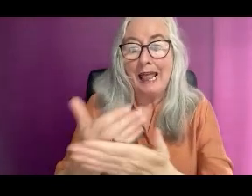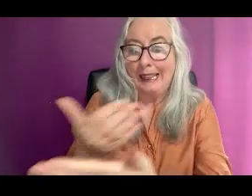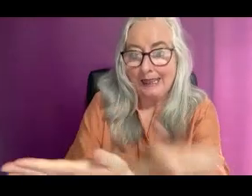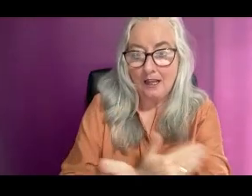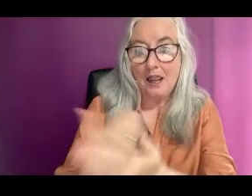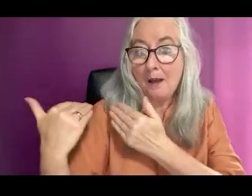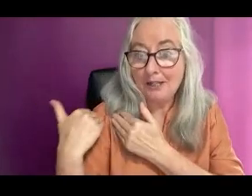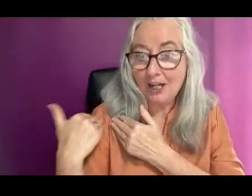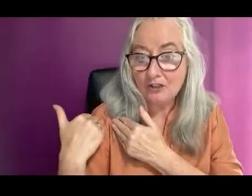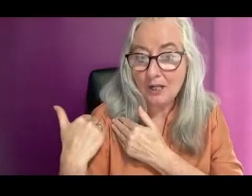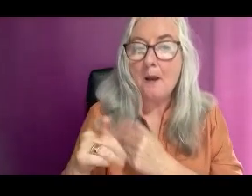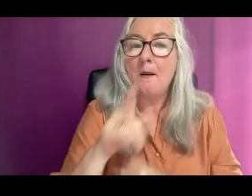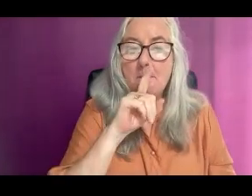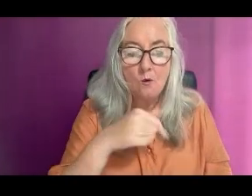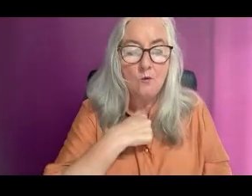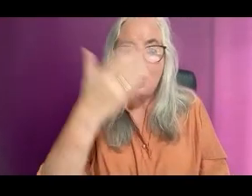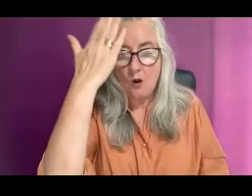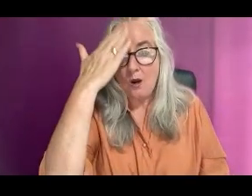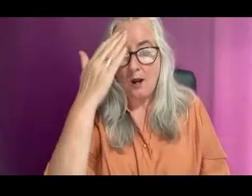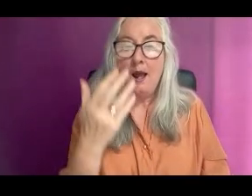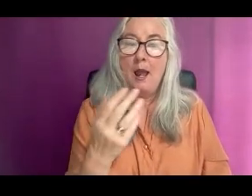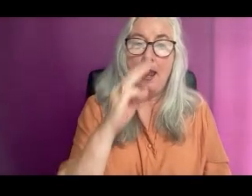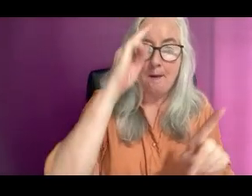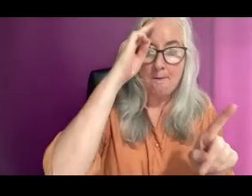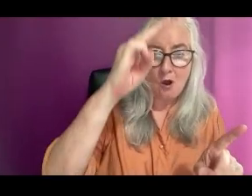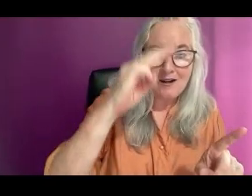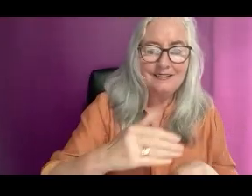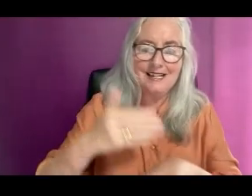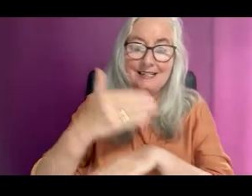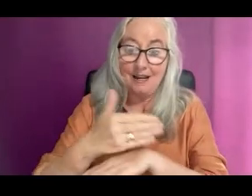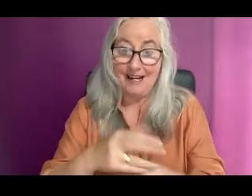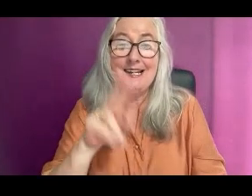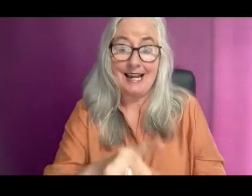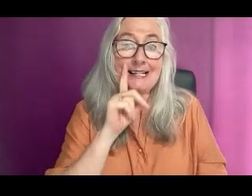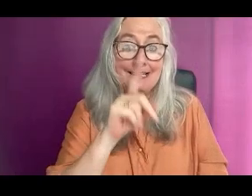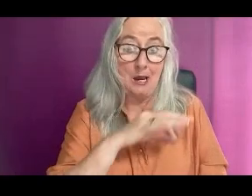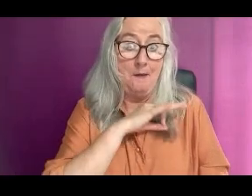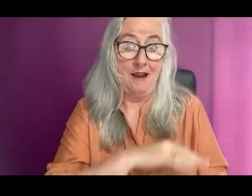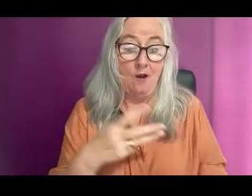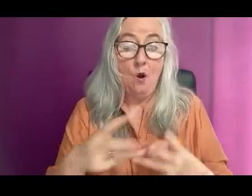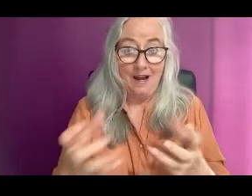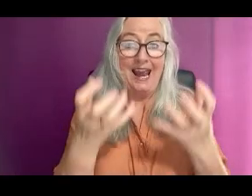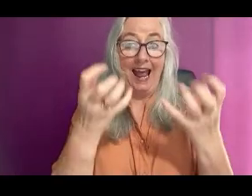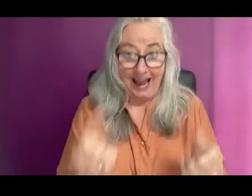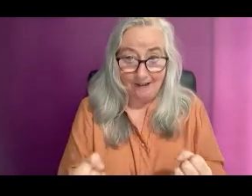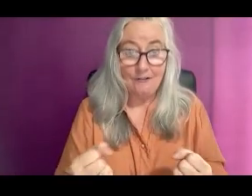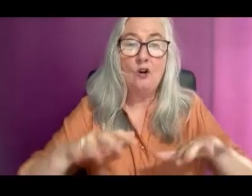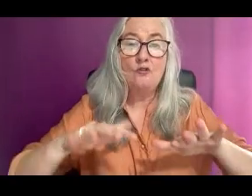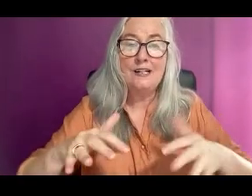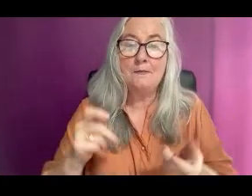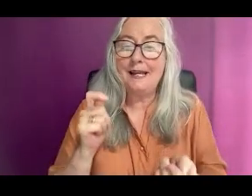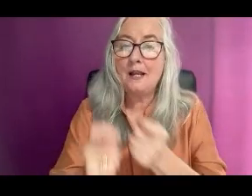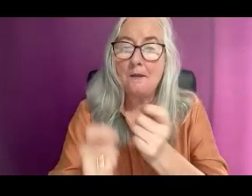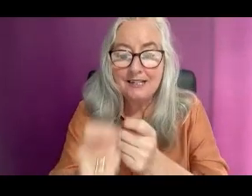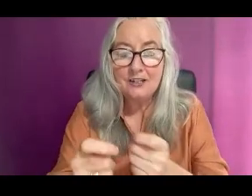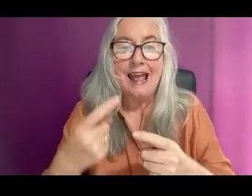we also know that both employers and employees see benefits once reasonable accommodations are implemented. There is a